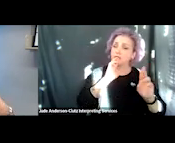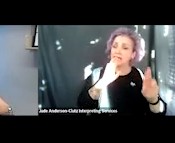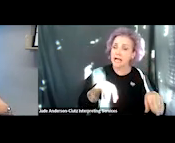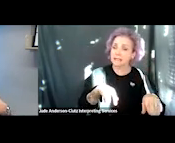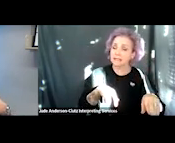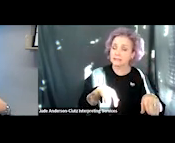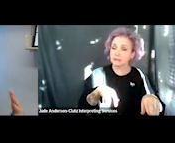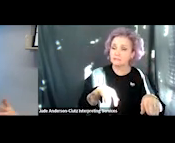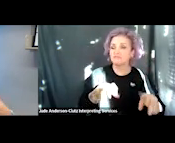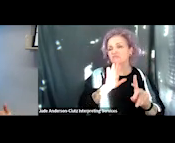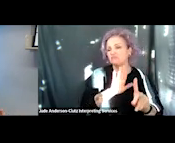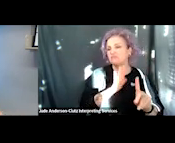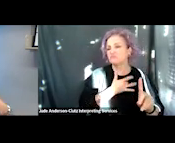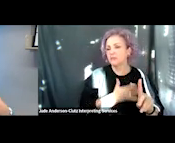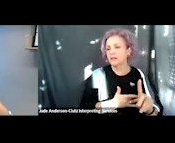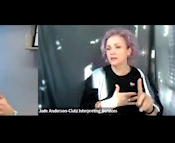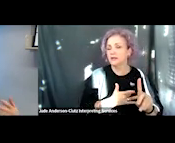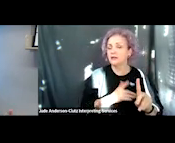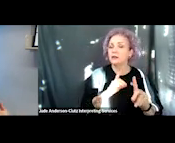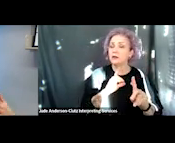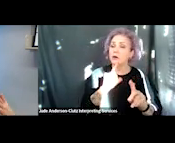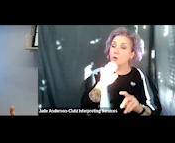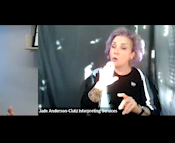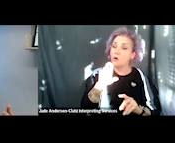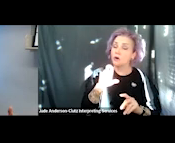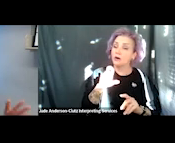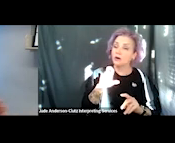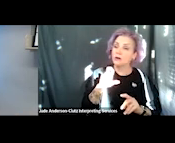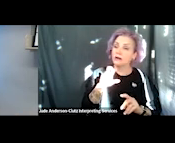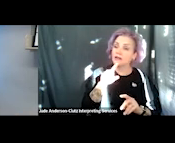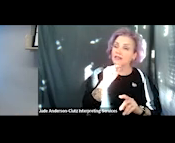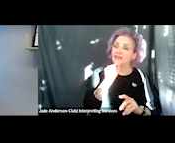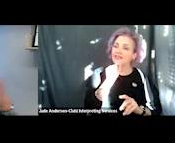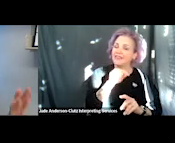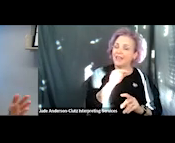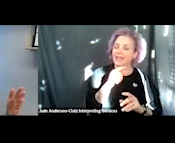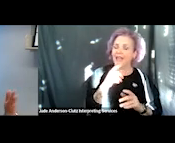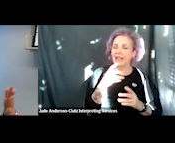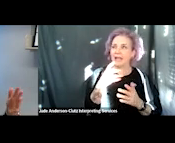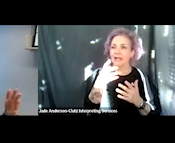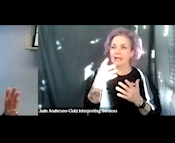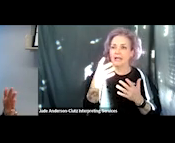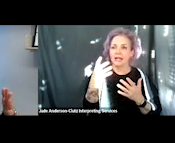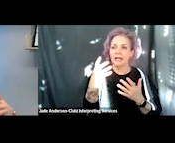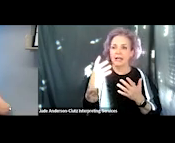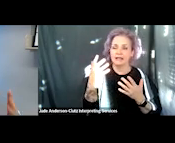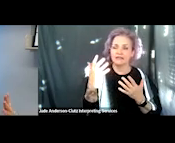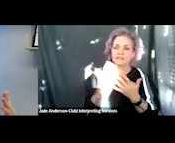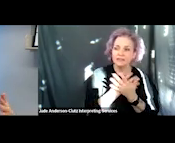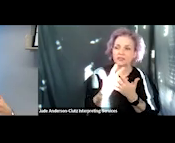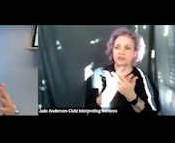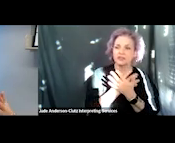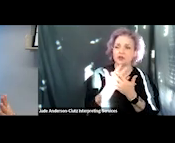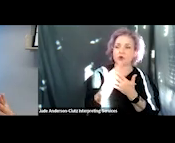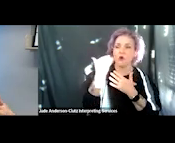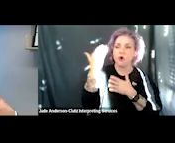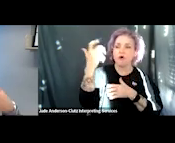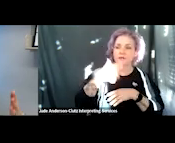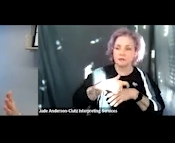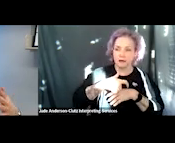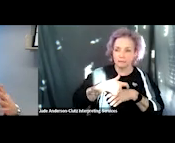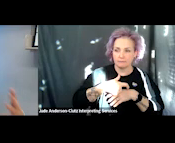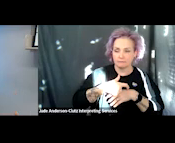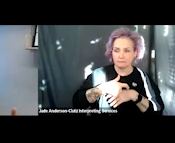sort of sensory filtering, where habituation and sensitization. So you've probably not, it's very rare that in our lives